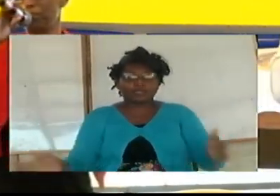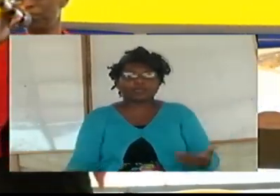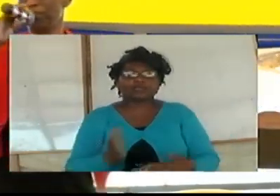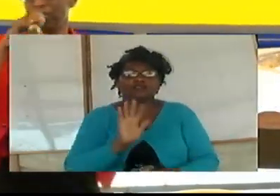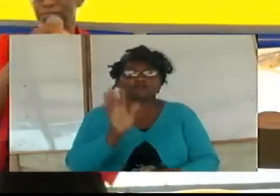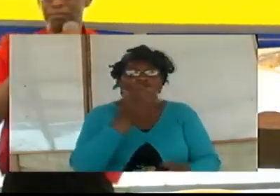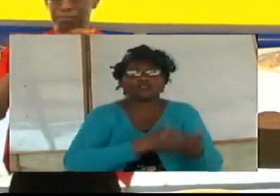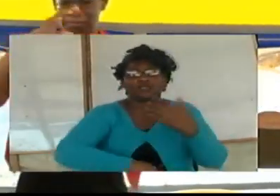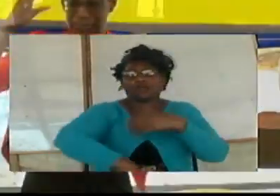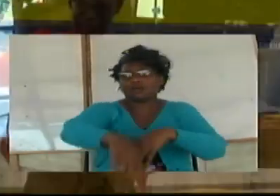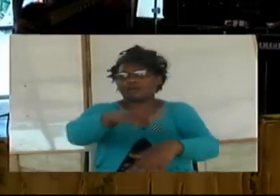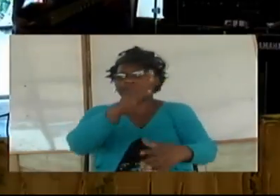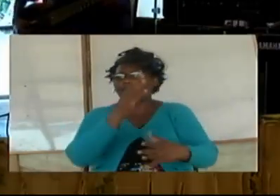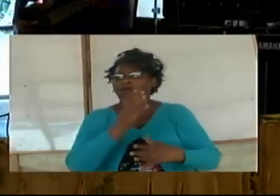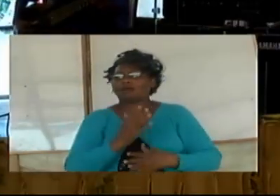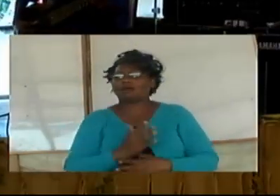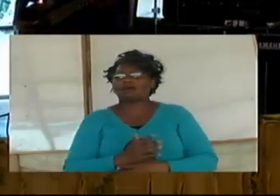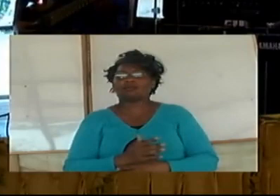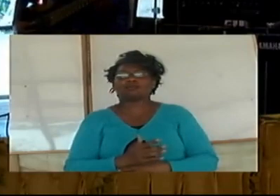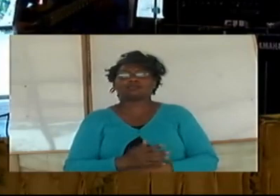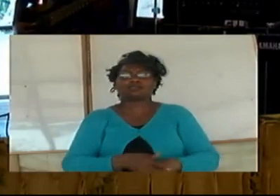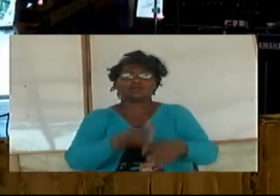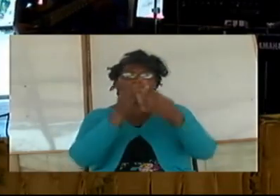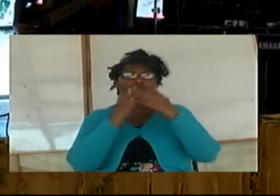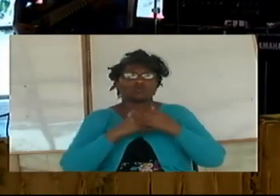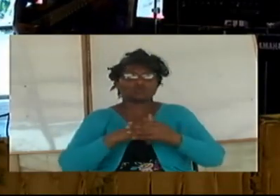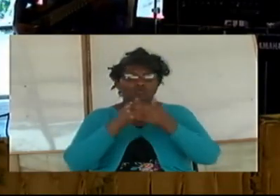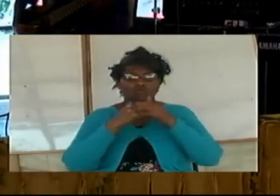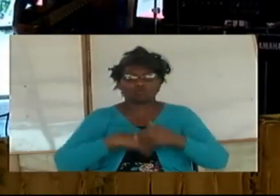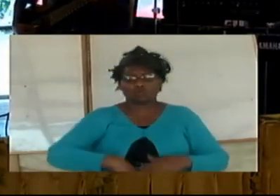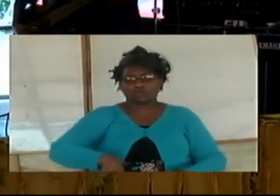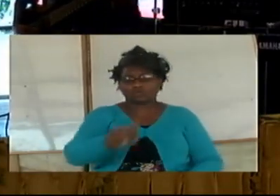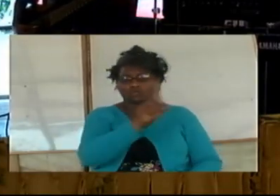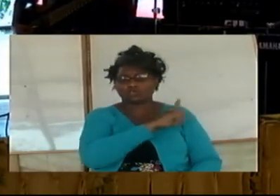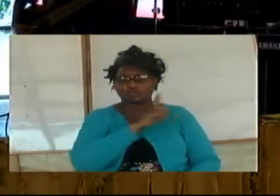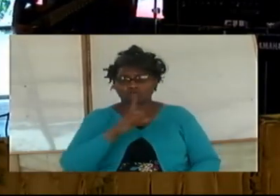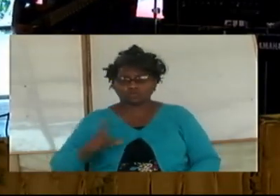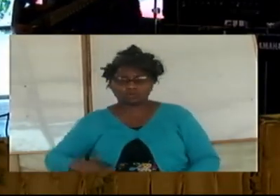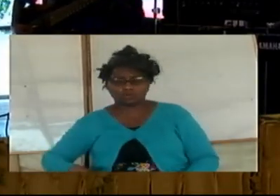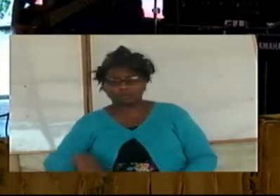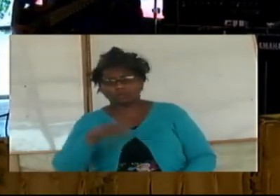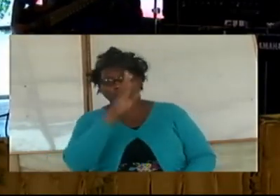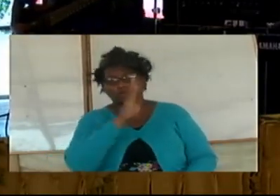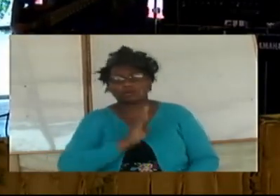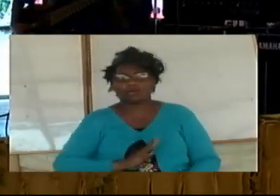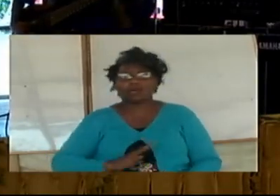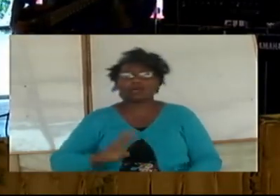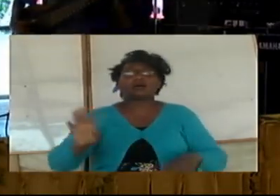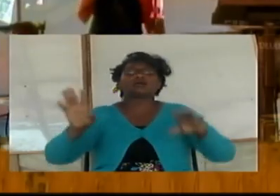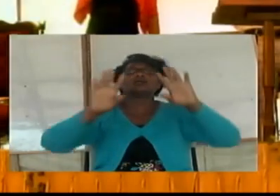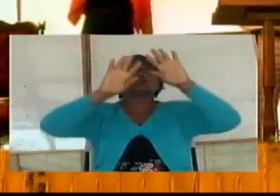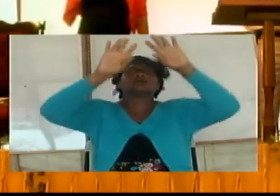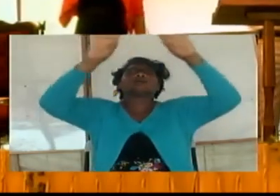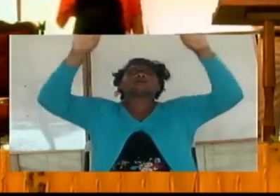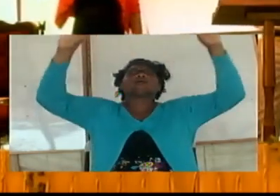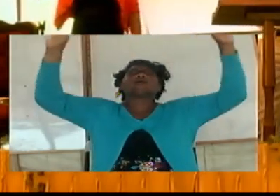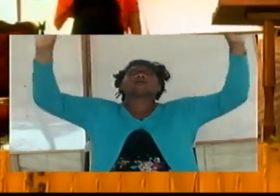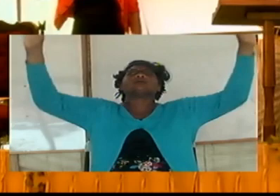Somebody lift your hands and just worship the Lord God. Hallelujah, hallelujah,